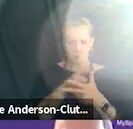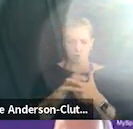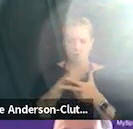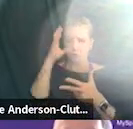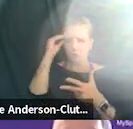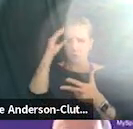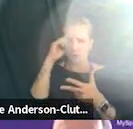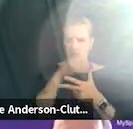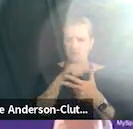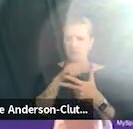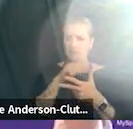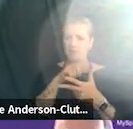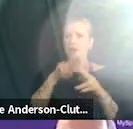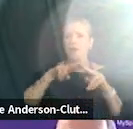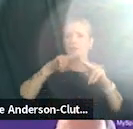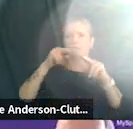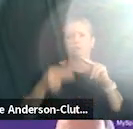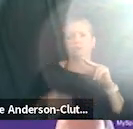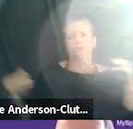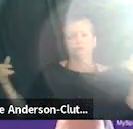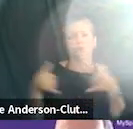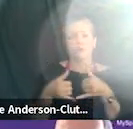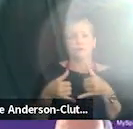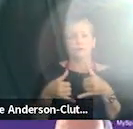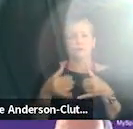there all day. So that's the concern that they had.